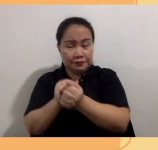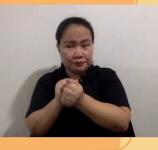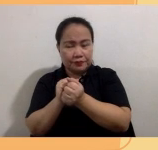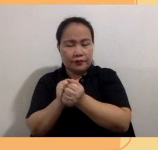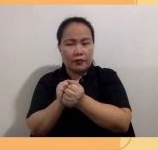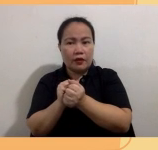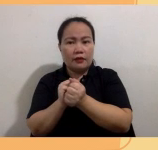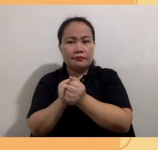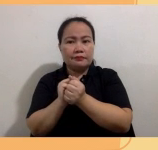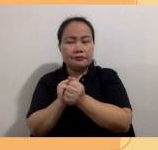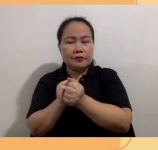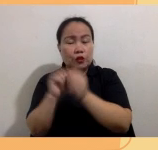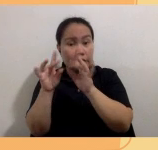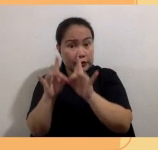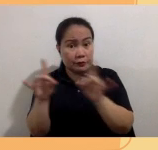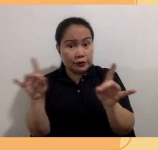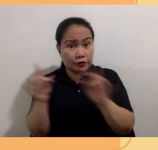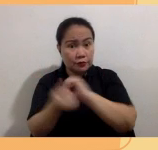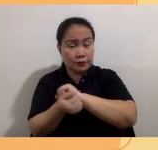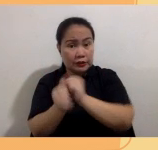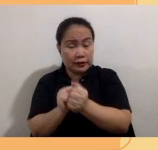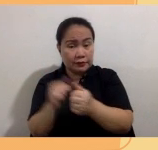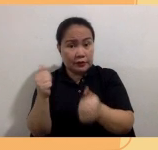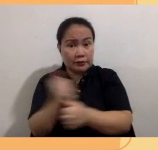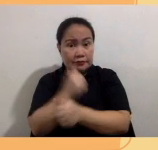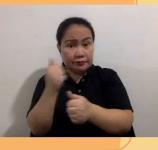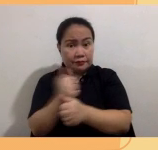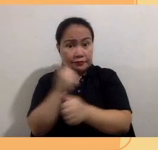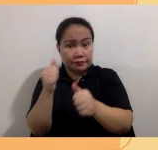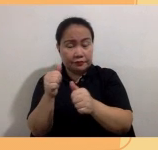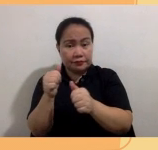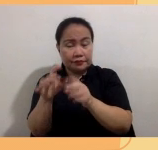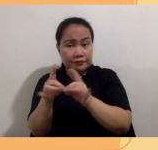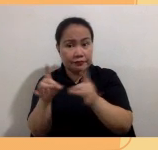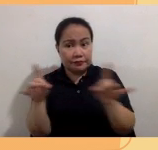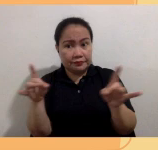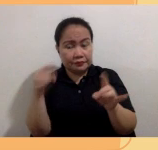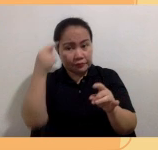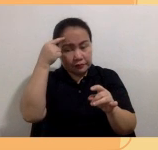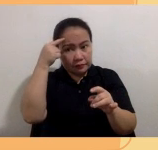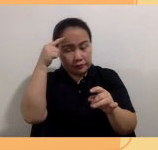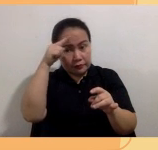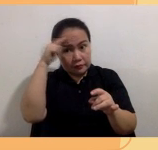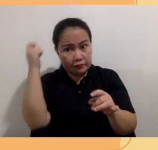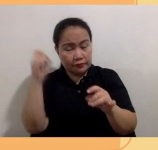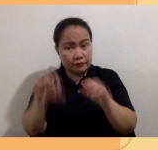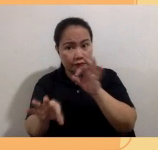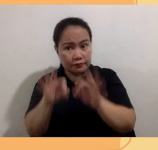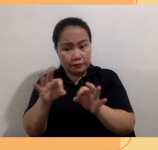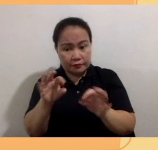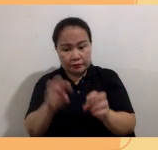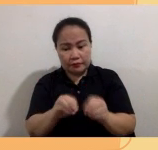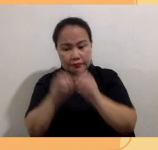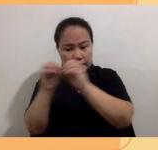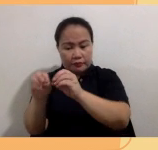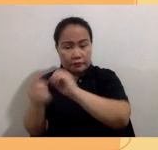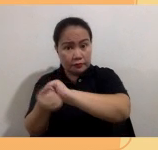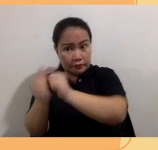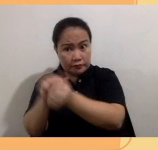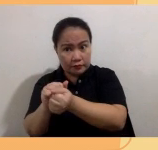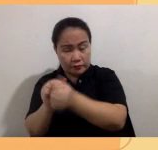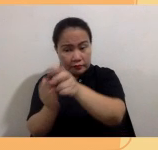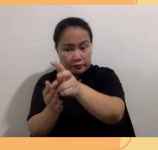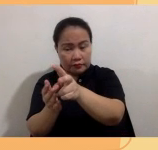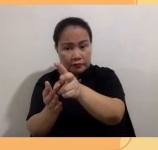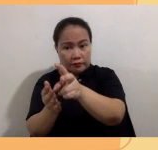ang expression mo ay rational algebraic expressions pa rin. Because kapag nag-substitute ka ng